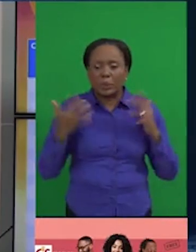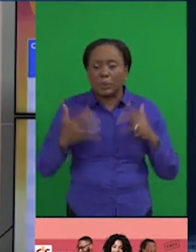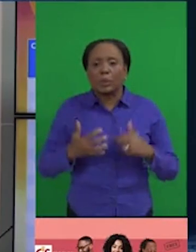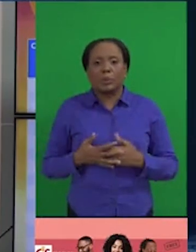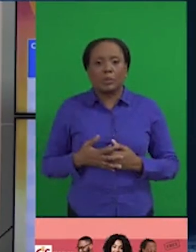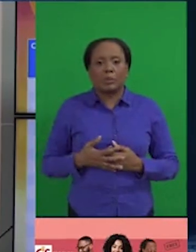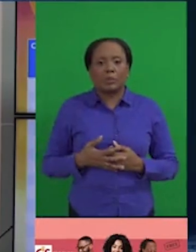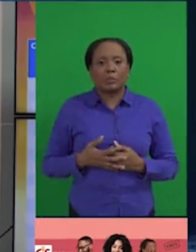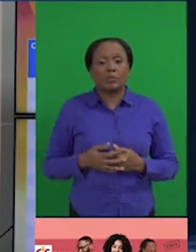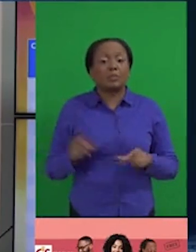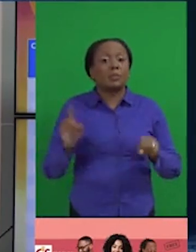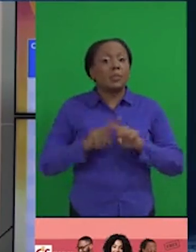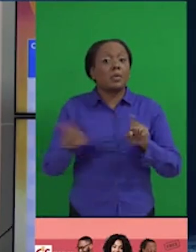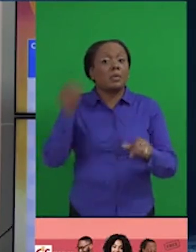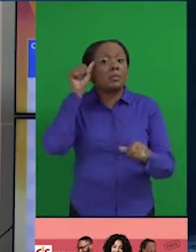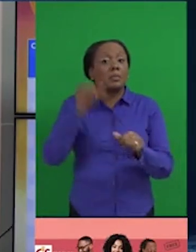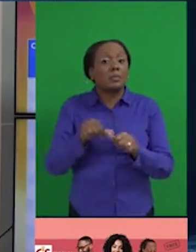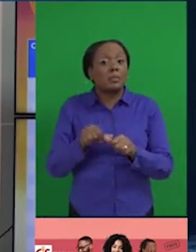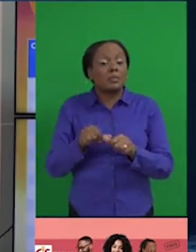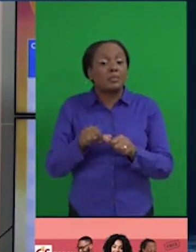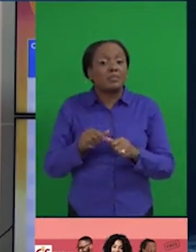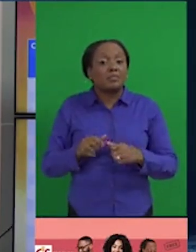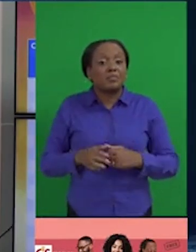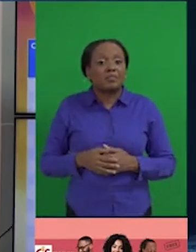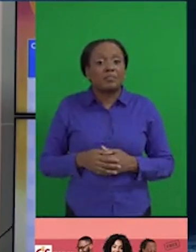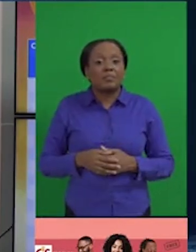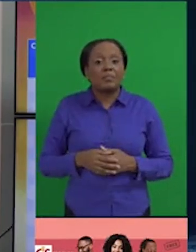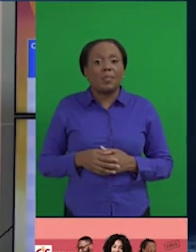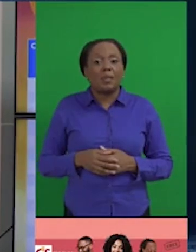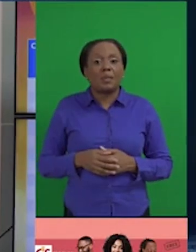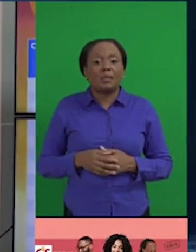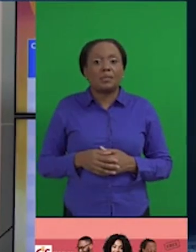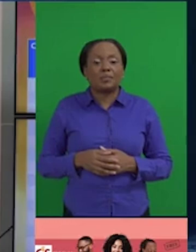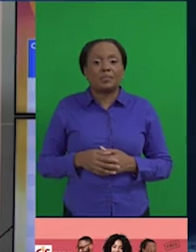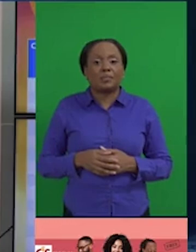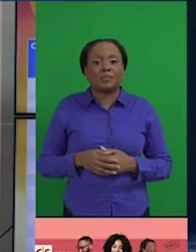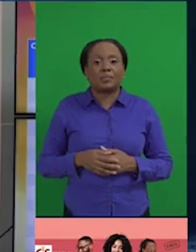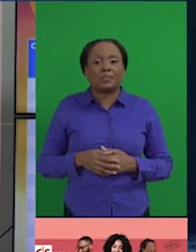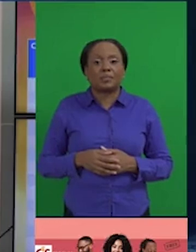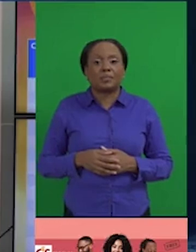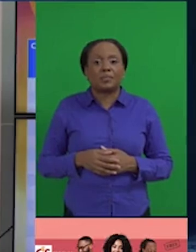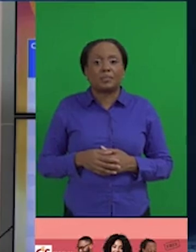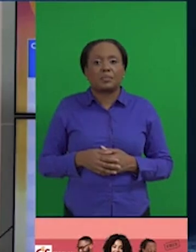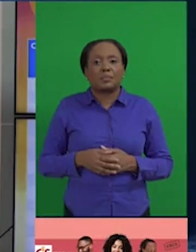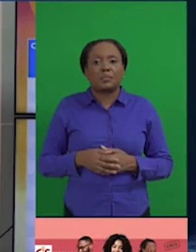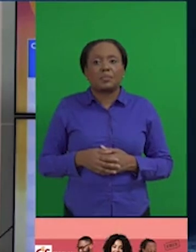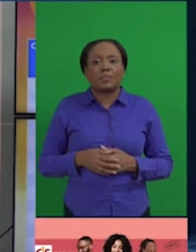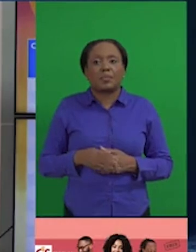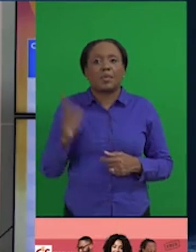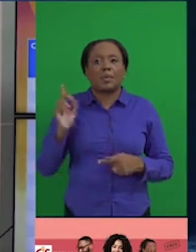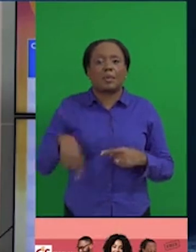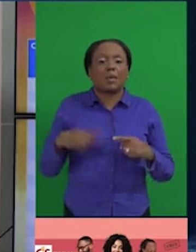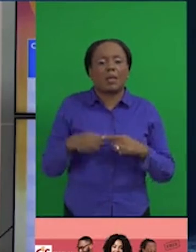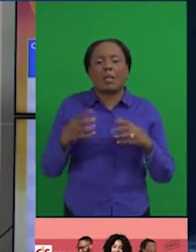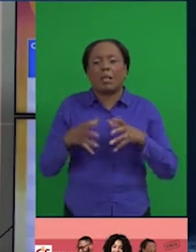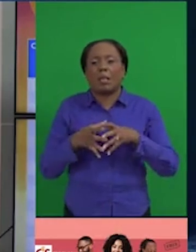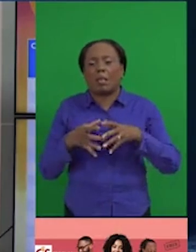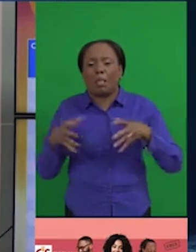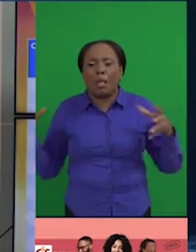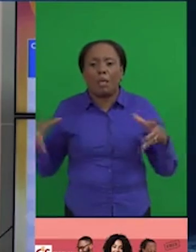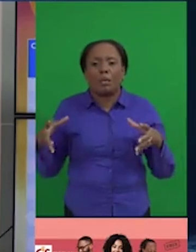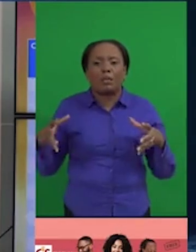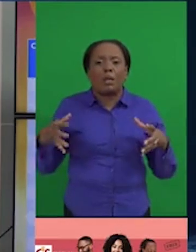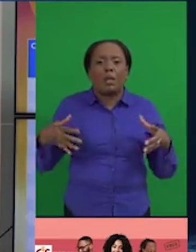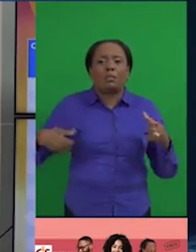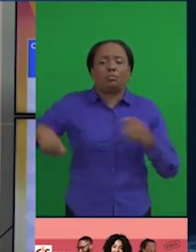when you have to understand, ladies and gentlemen, when you have so many, so many tropical cyclones, the occurrences